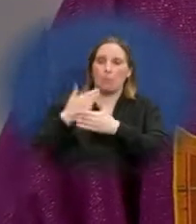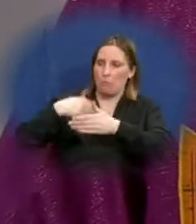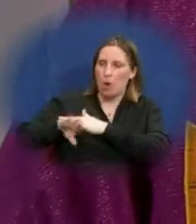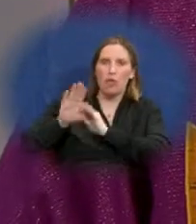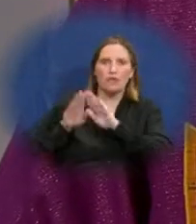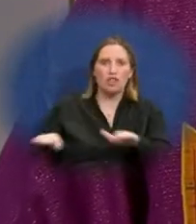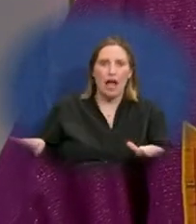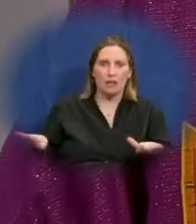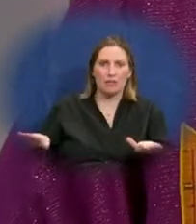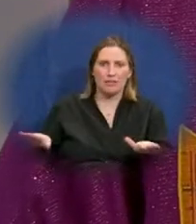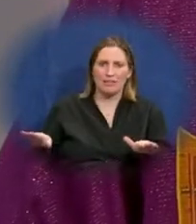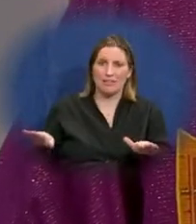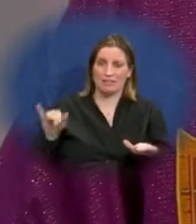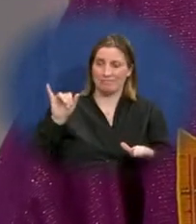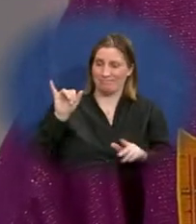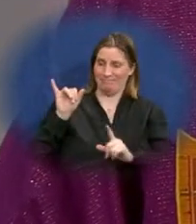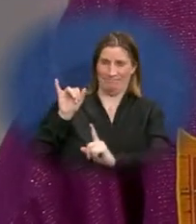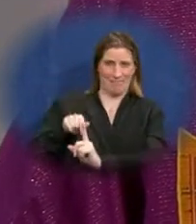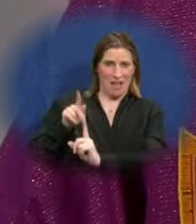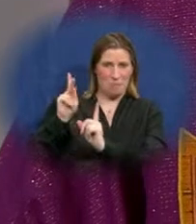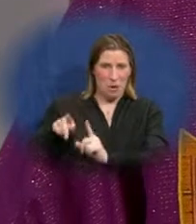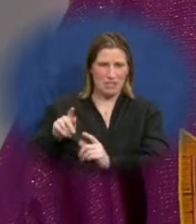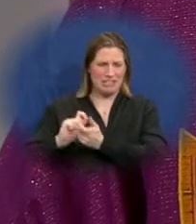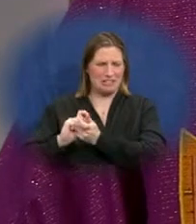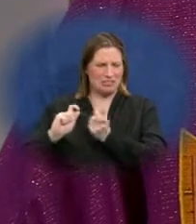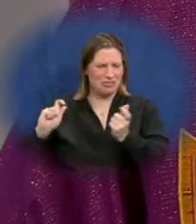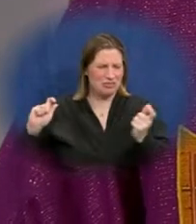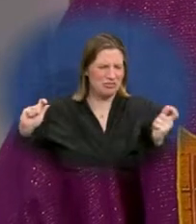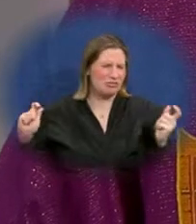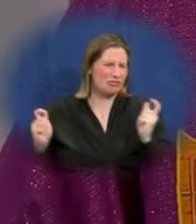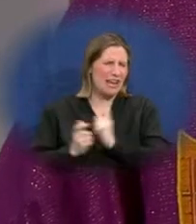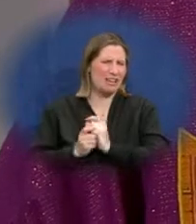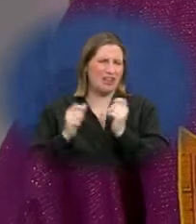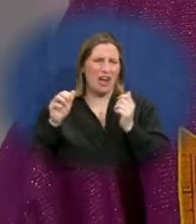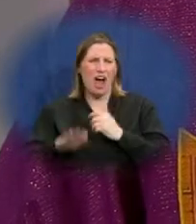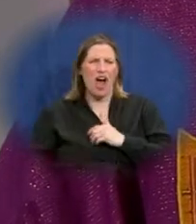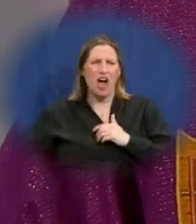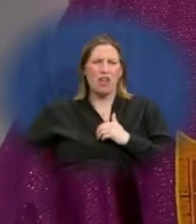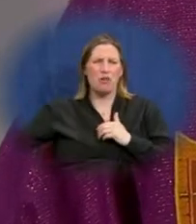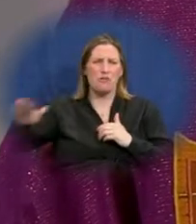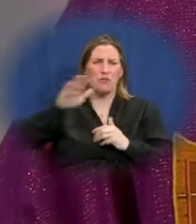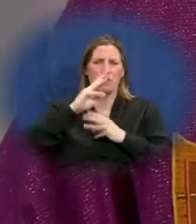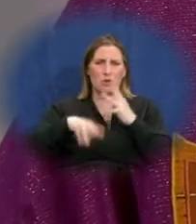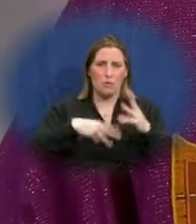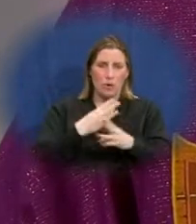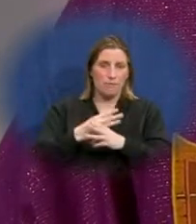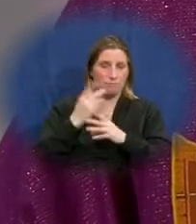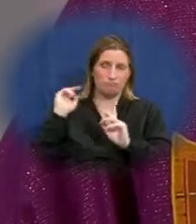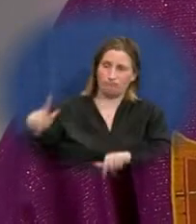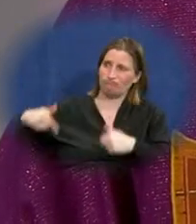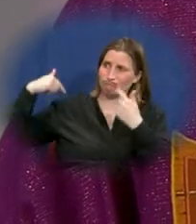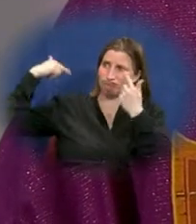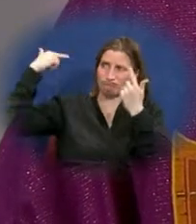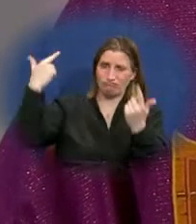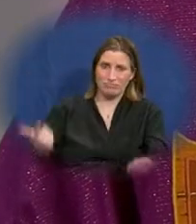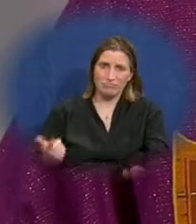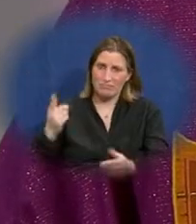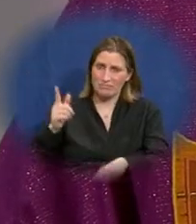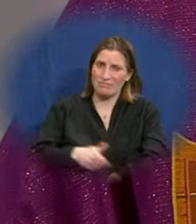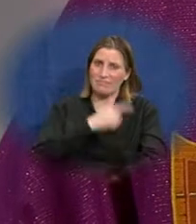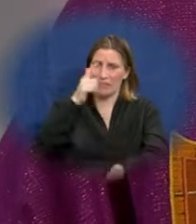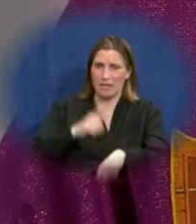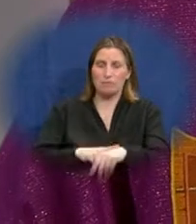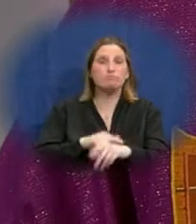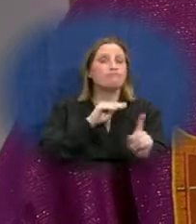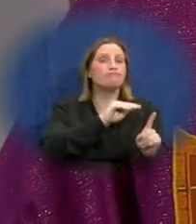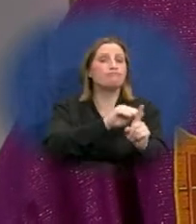than any other life has changed the course of human history everywhere and for all time. And just as